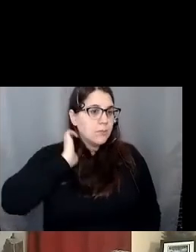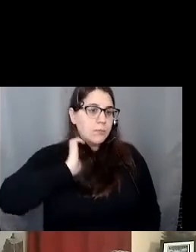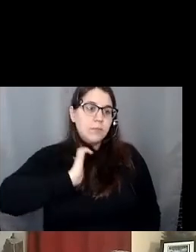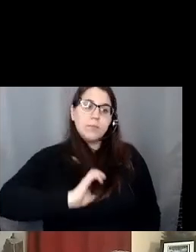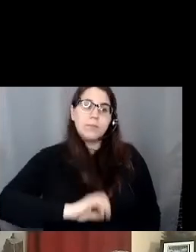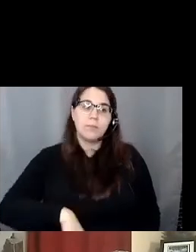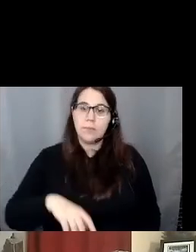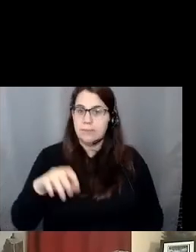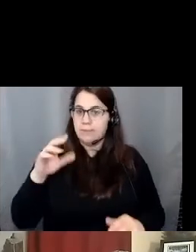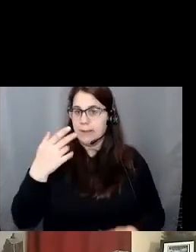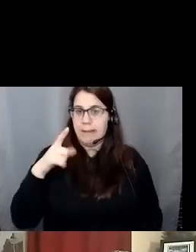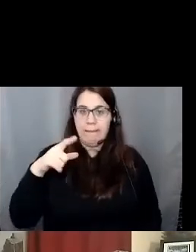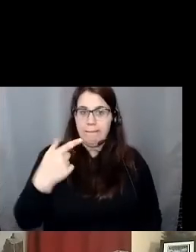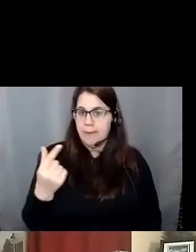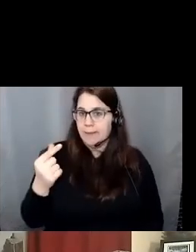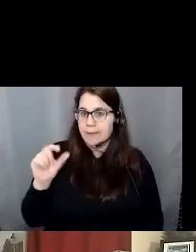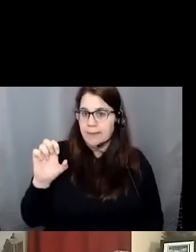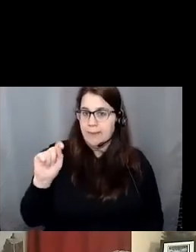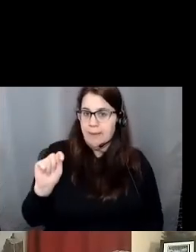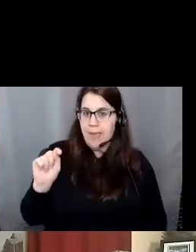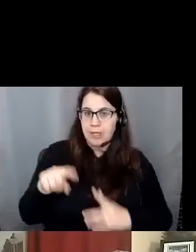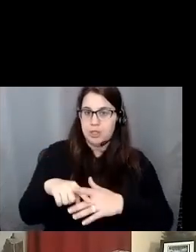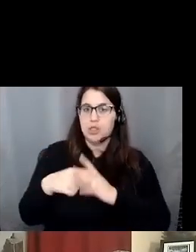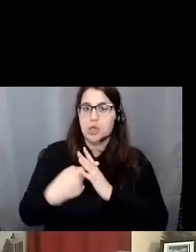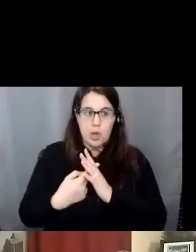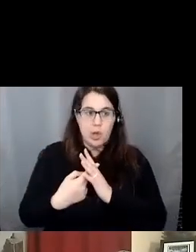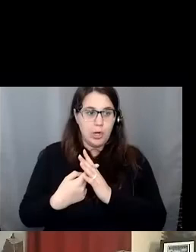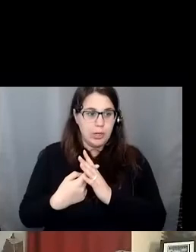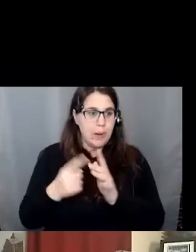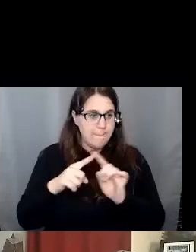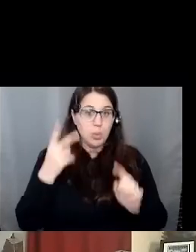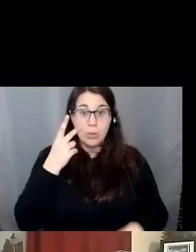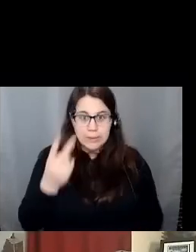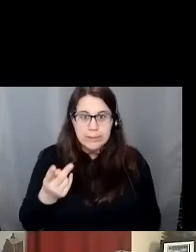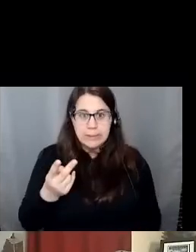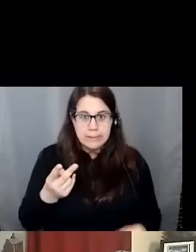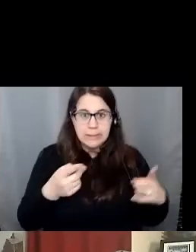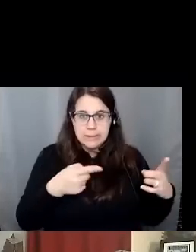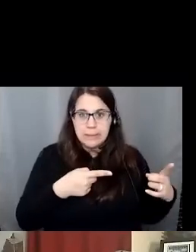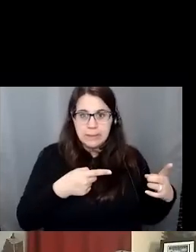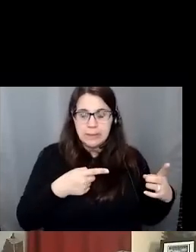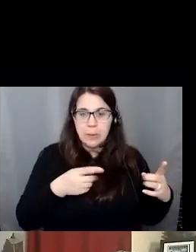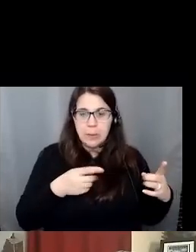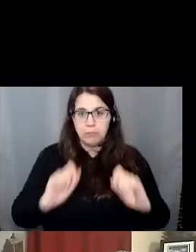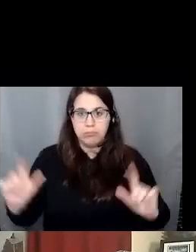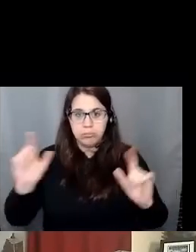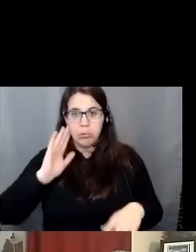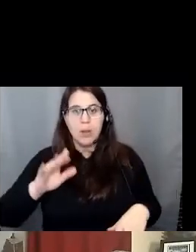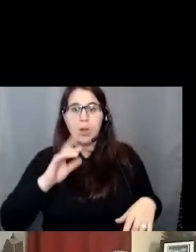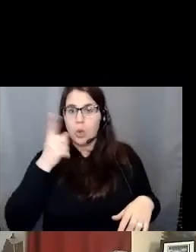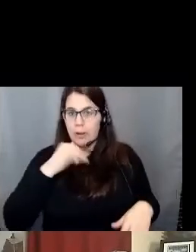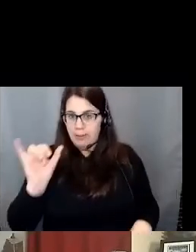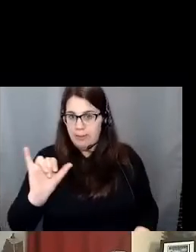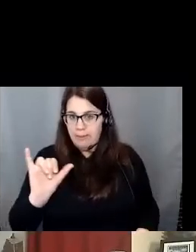click on the Get Started button, but it actually kind of shows you right here, which we'll see on the next page, a blown up version of this, what that gifting page